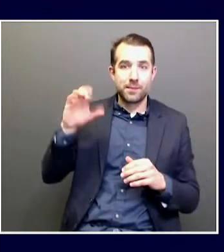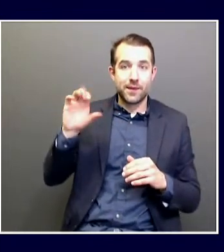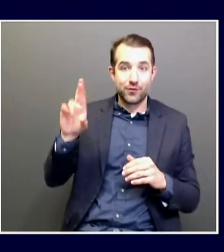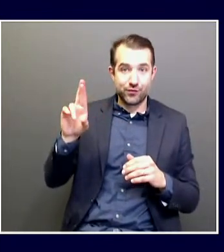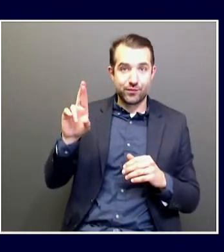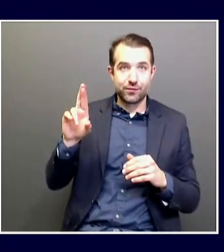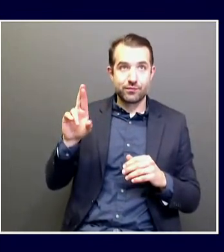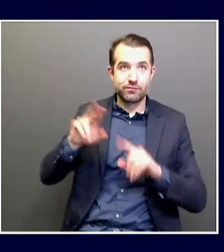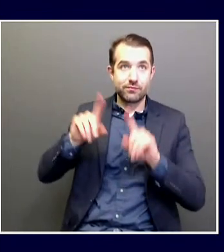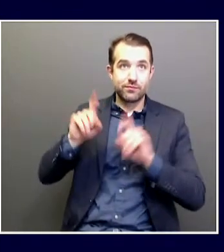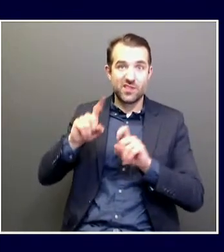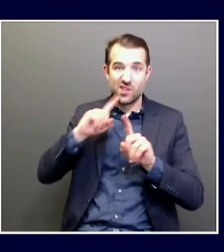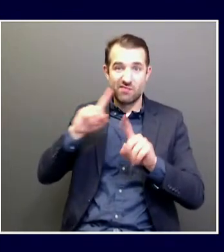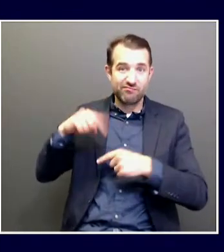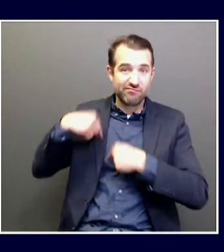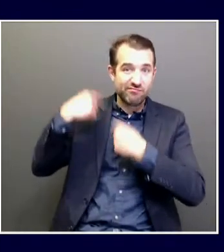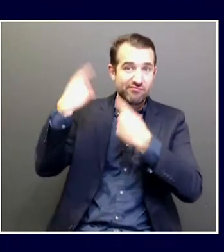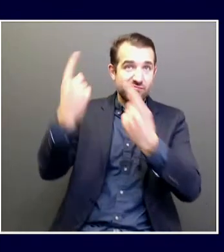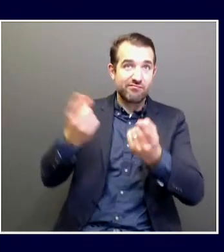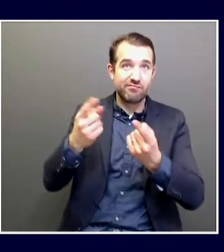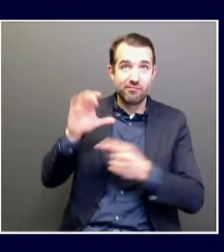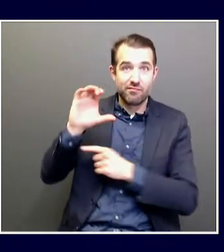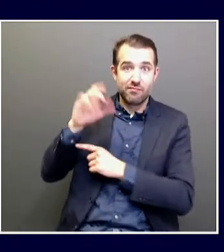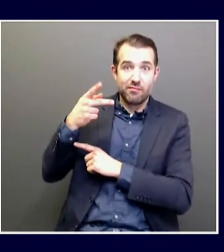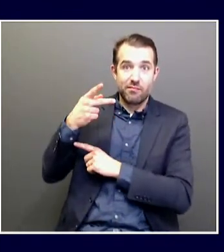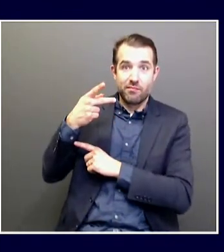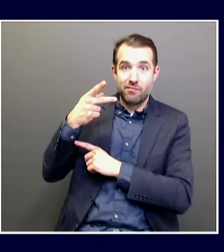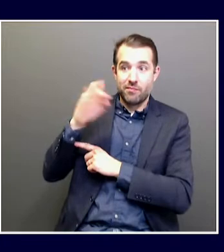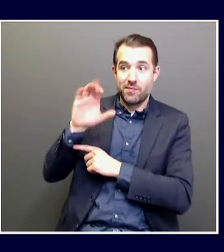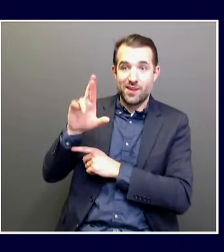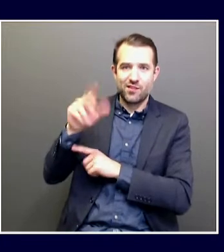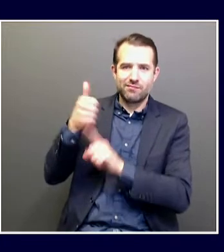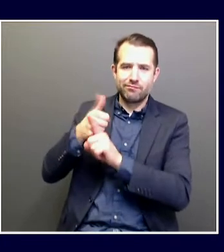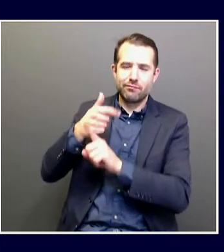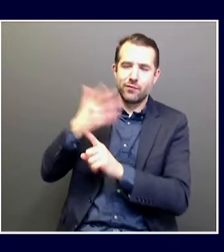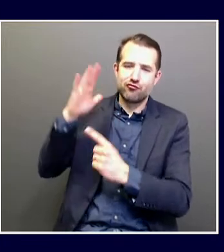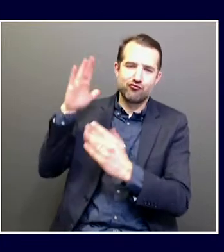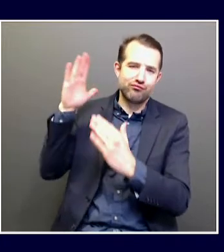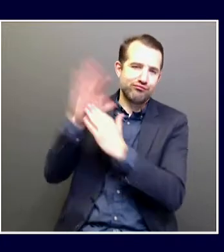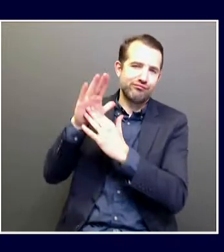tests are the gold standard, and they still are. However, in this day and